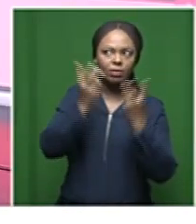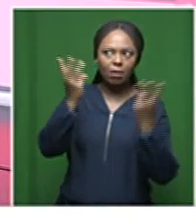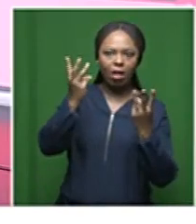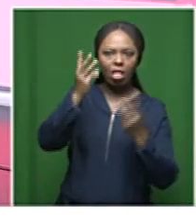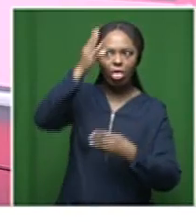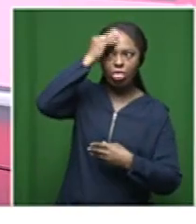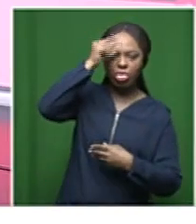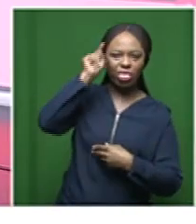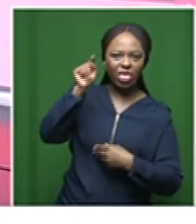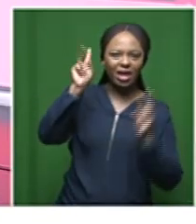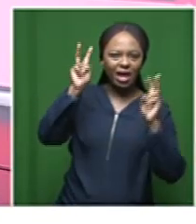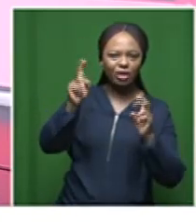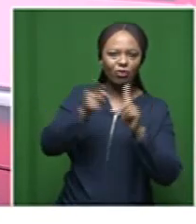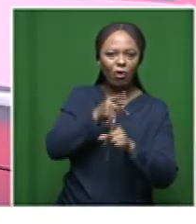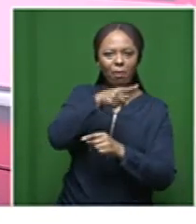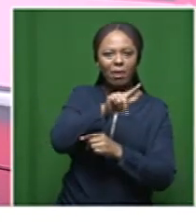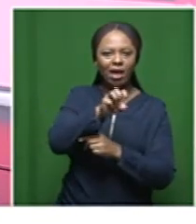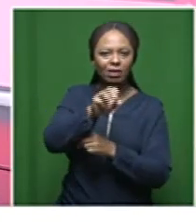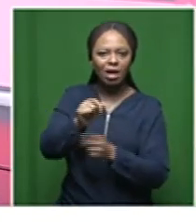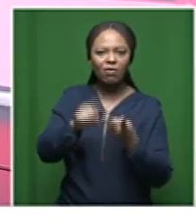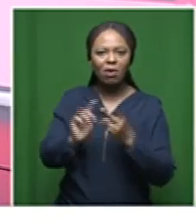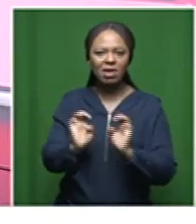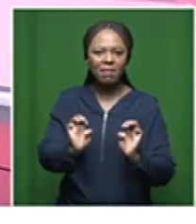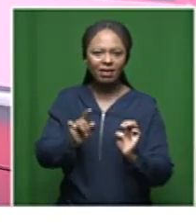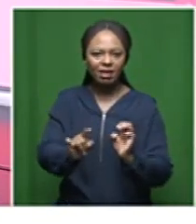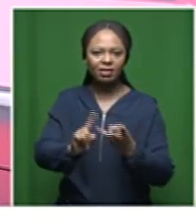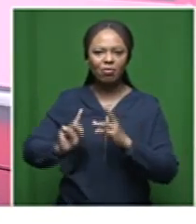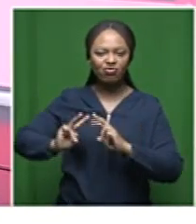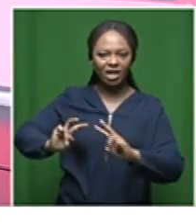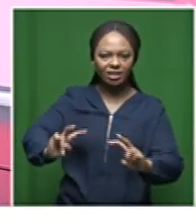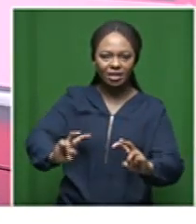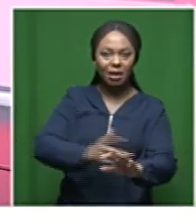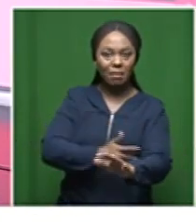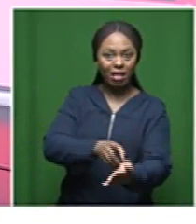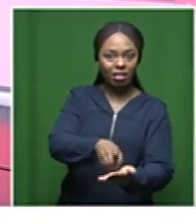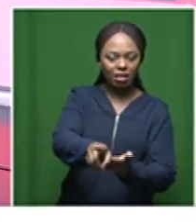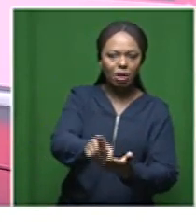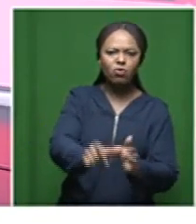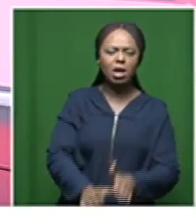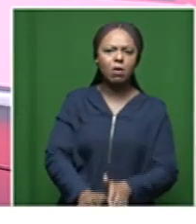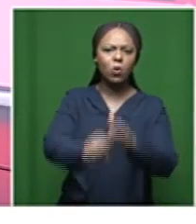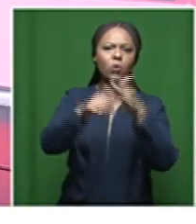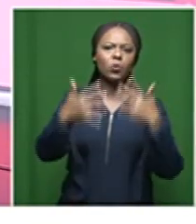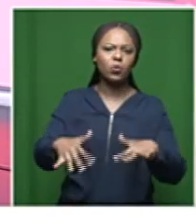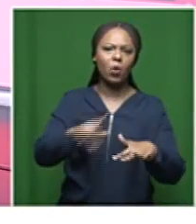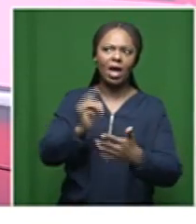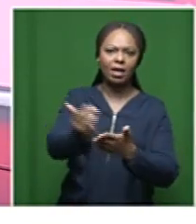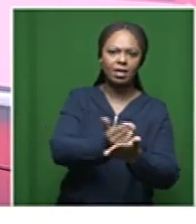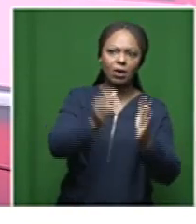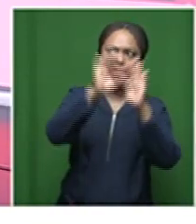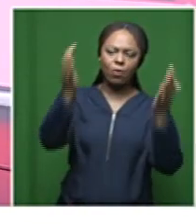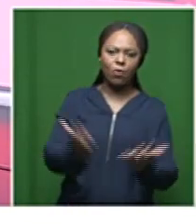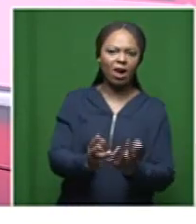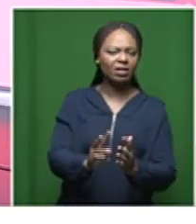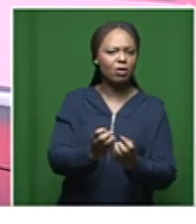From plasma treatments to research and emergency use, donating blood has been an important cornerstone that has aided the world on several occasions.